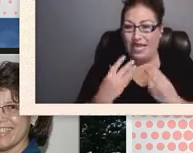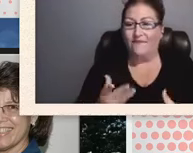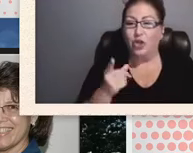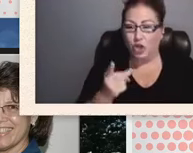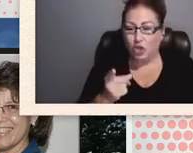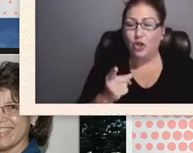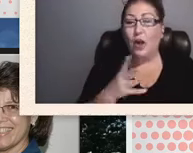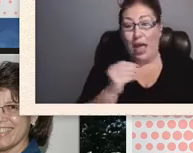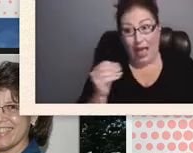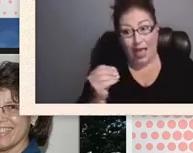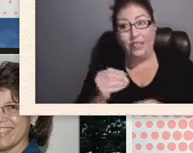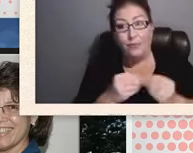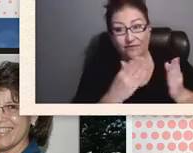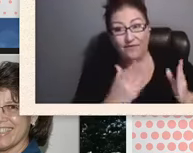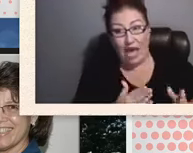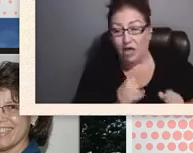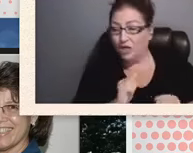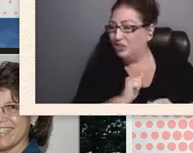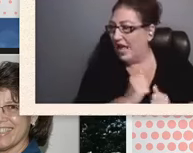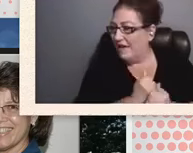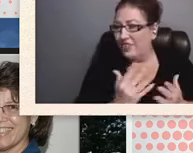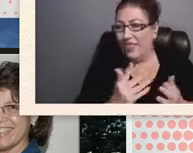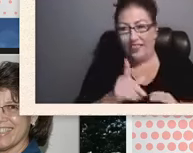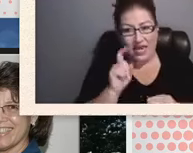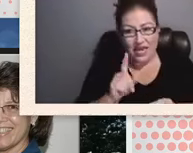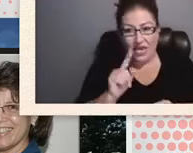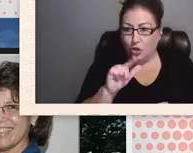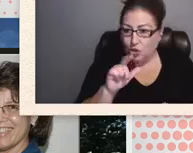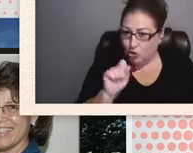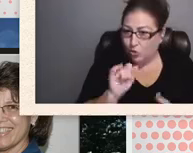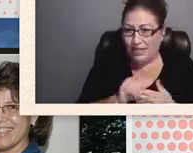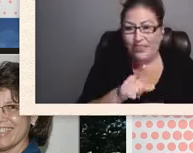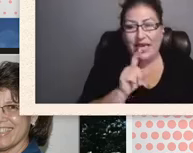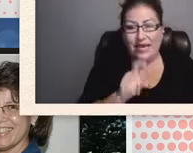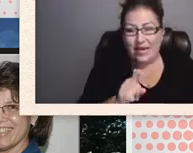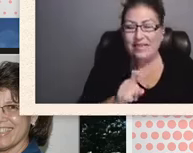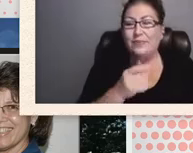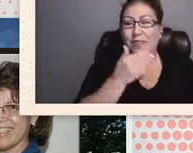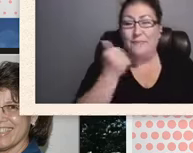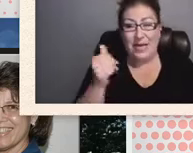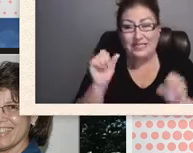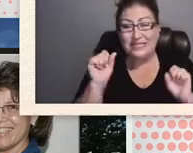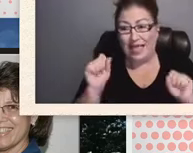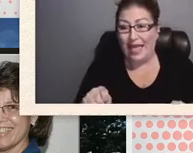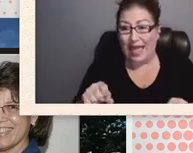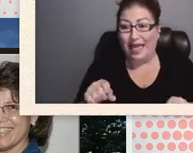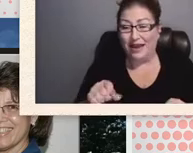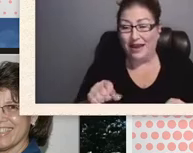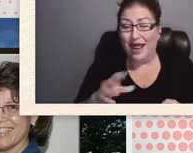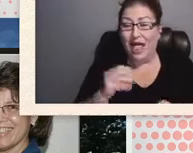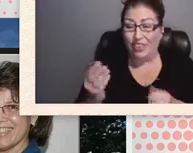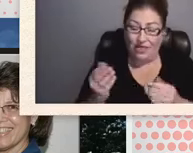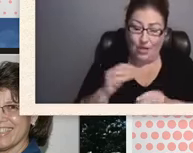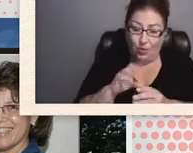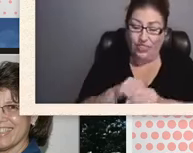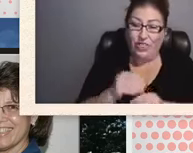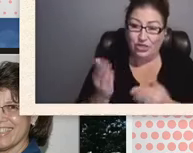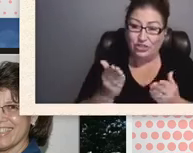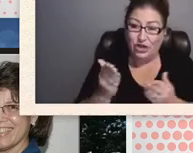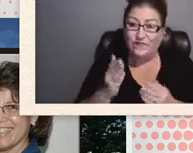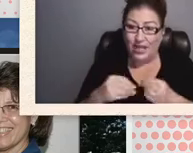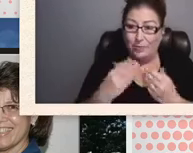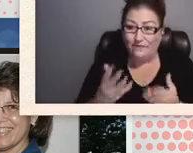providers all that they need, the tools they need to be the best they can be in the services they're providing you. But Sheila, if you